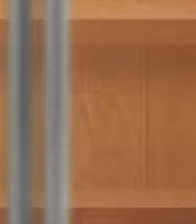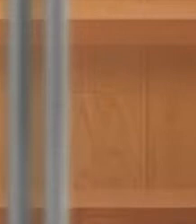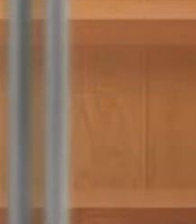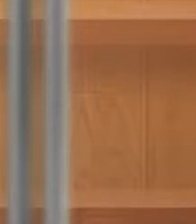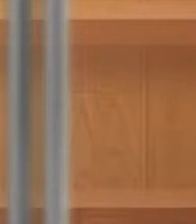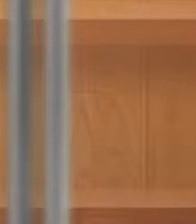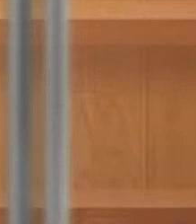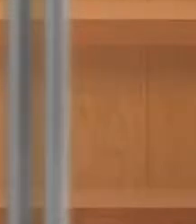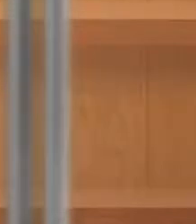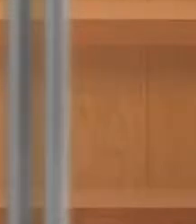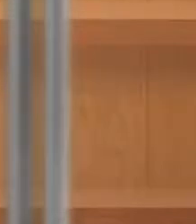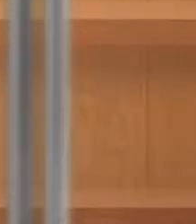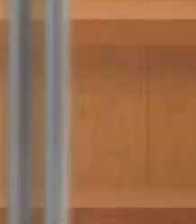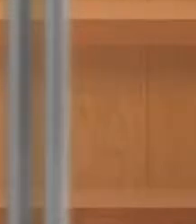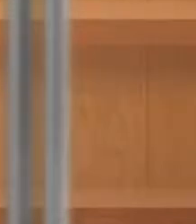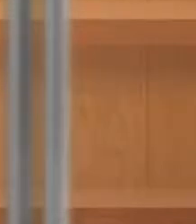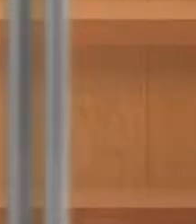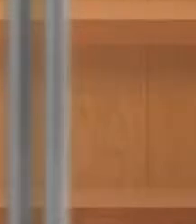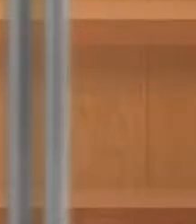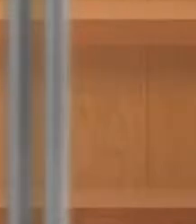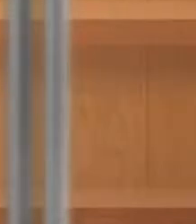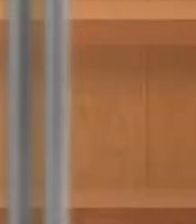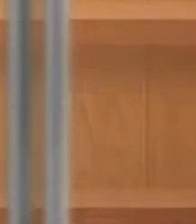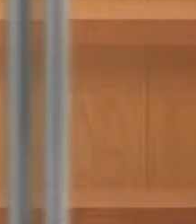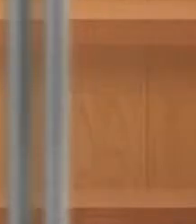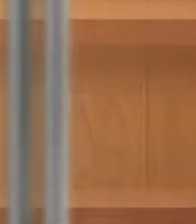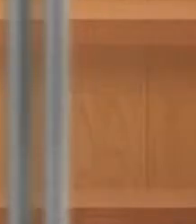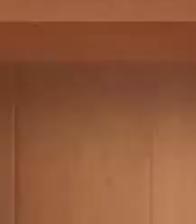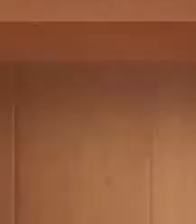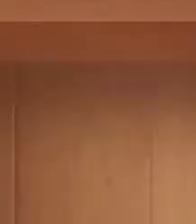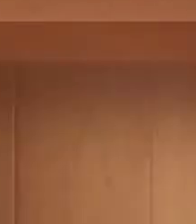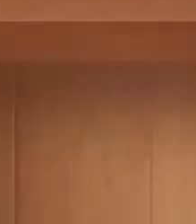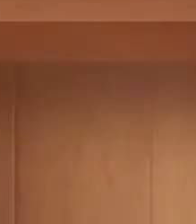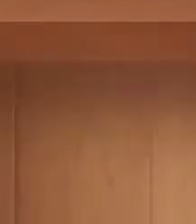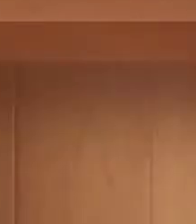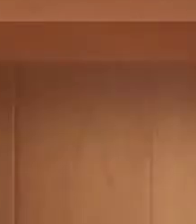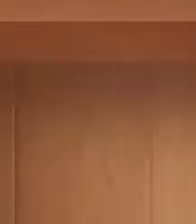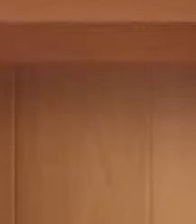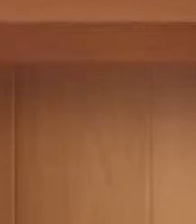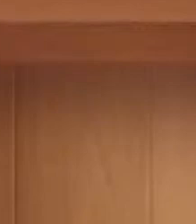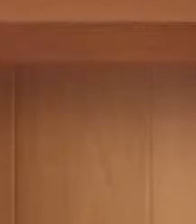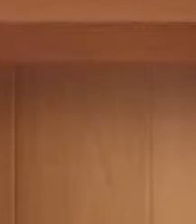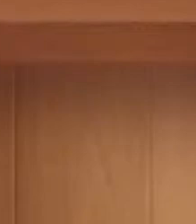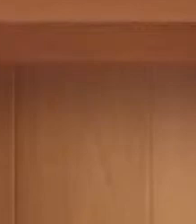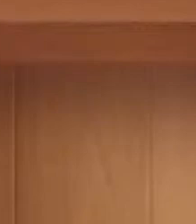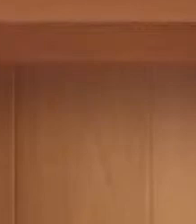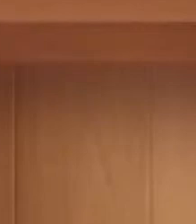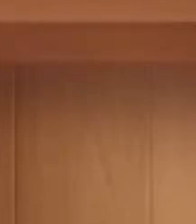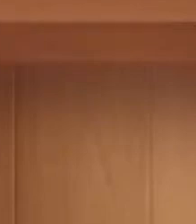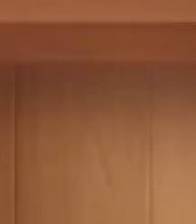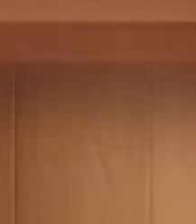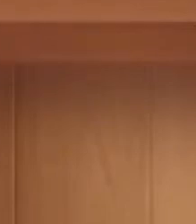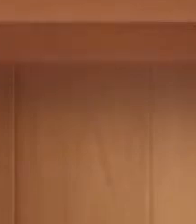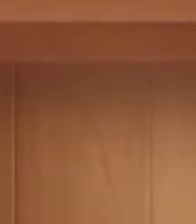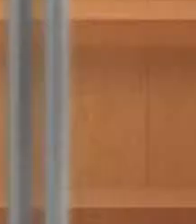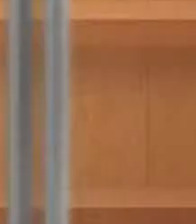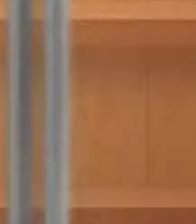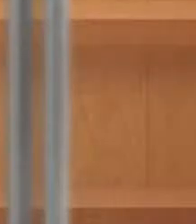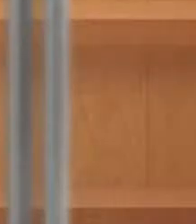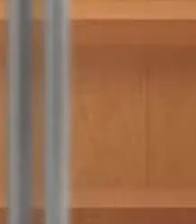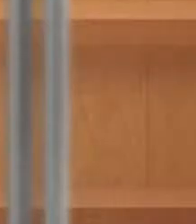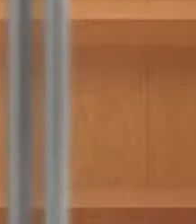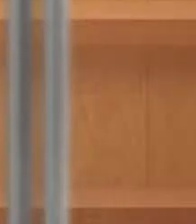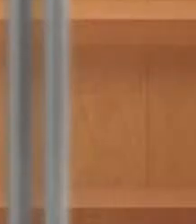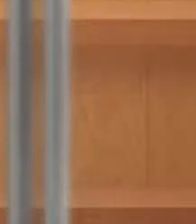Us wearing those monkey and rabbit hats. Oh, by the way, you're monkey today. I almost forgot that. Yes, I